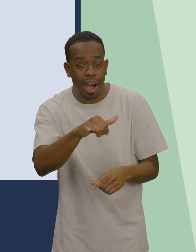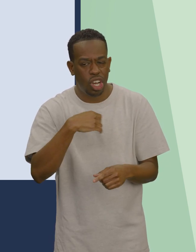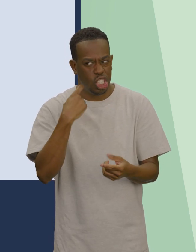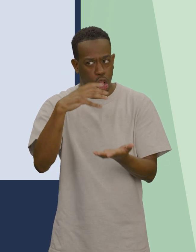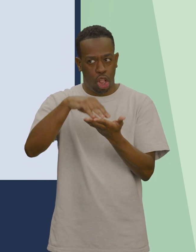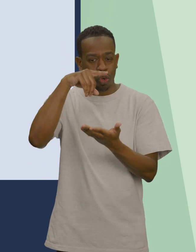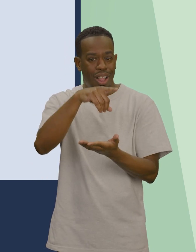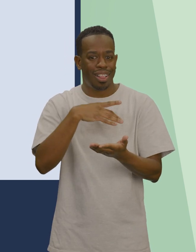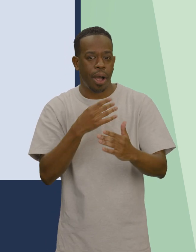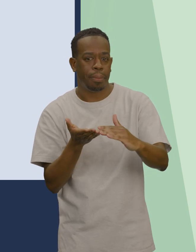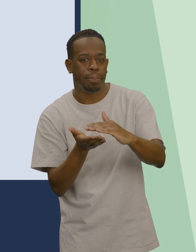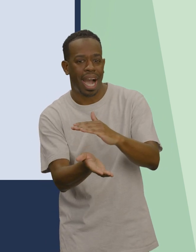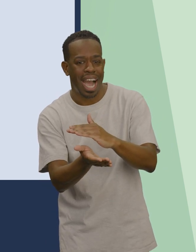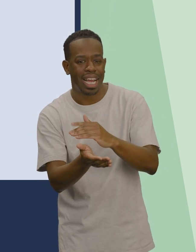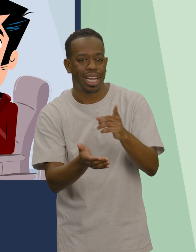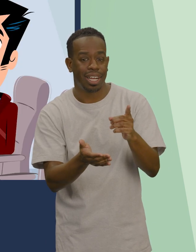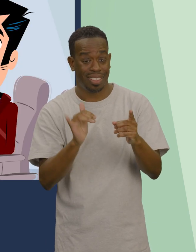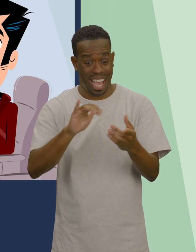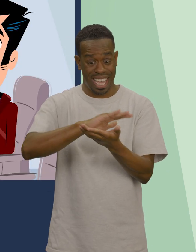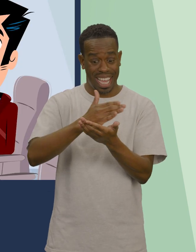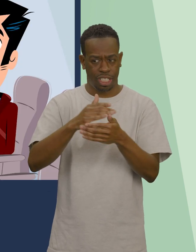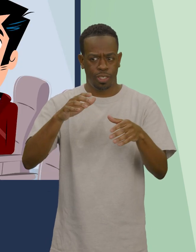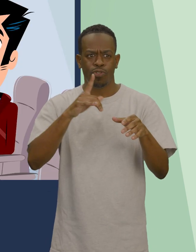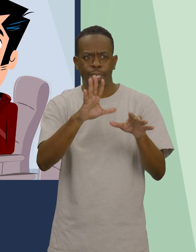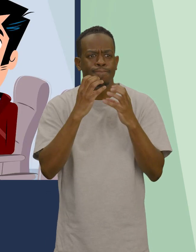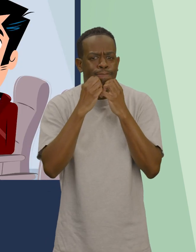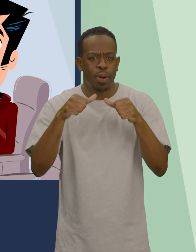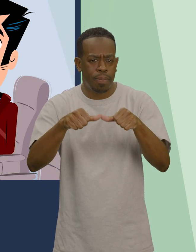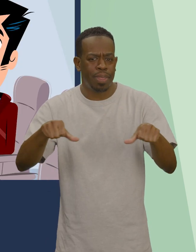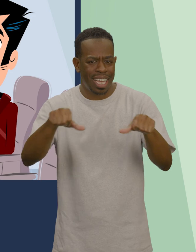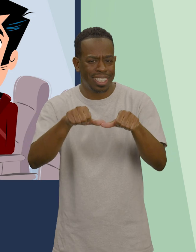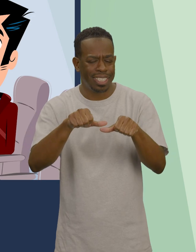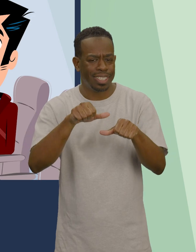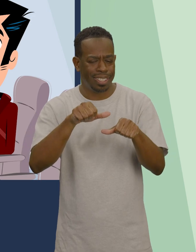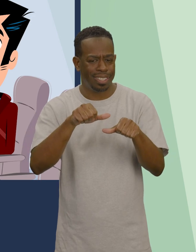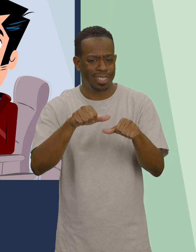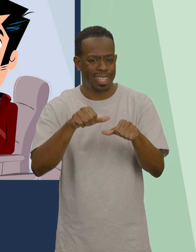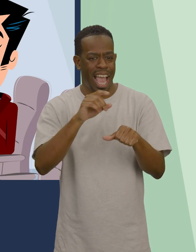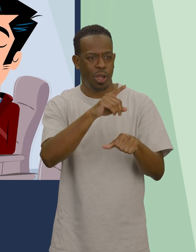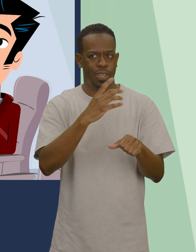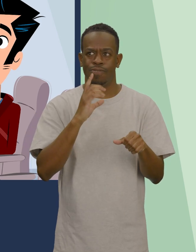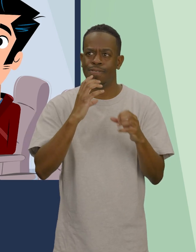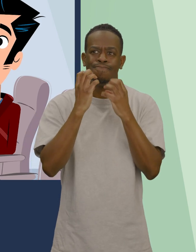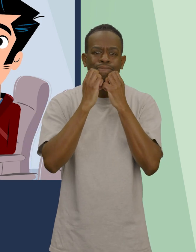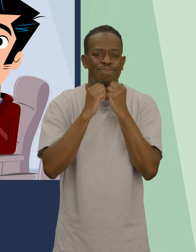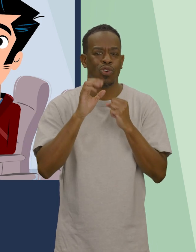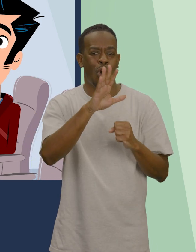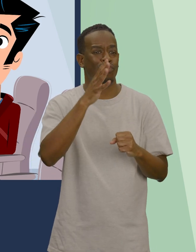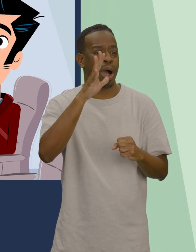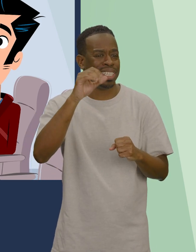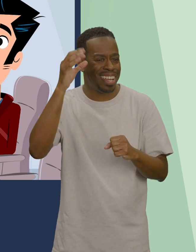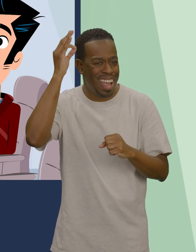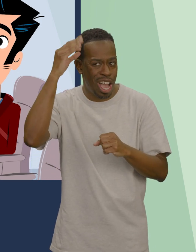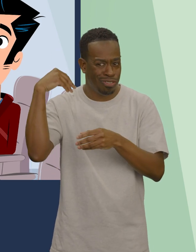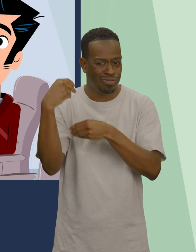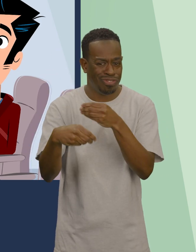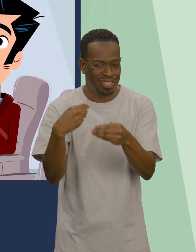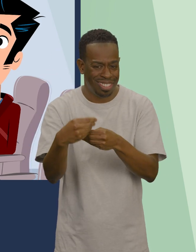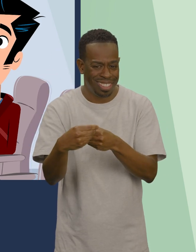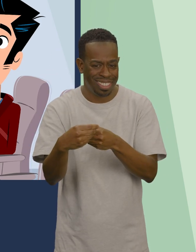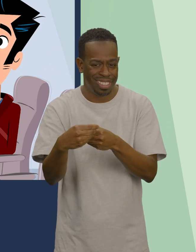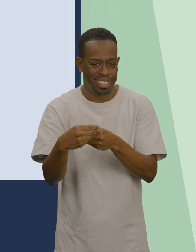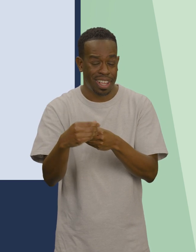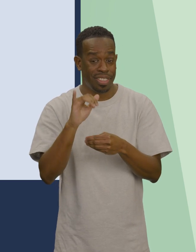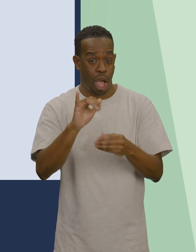that, I just learned that you like to bake. The kitchen is a place where you feel most like yourself, and you pride yourself on inheriting your